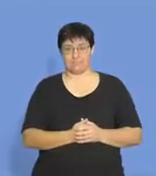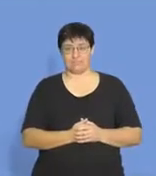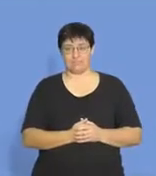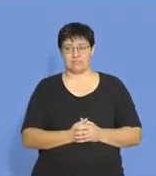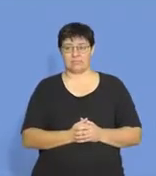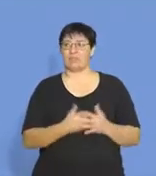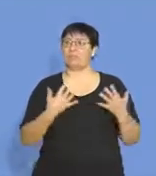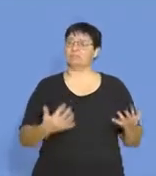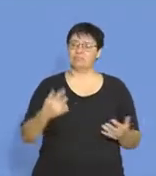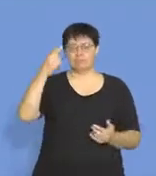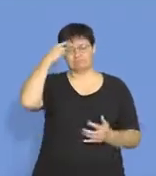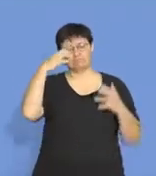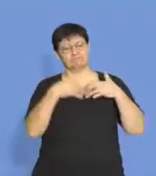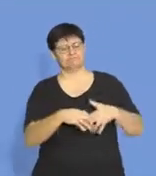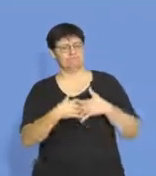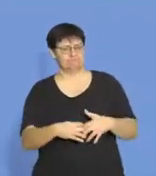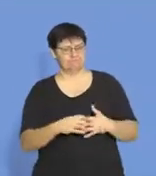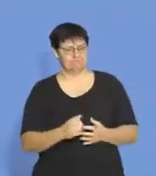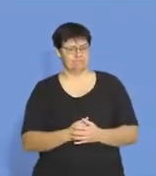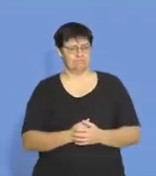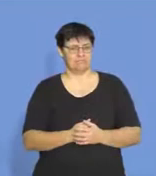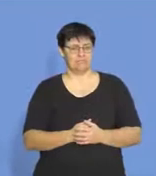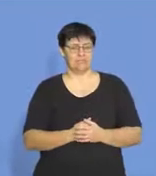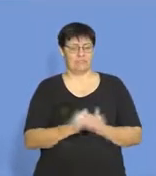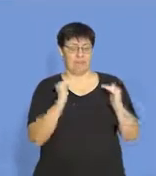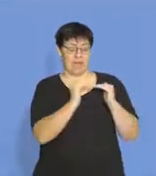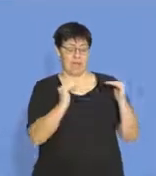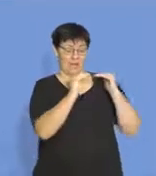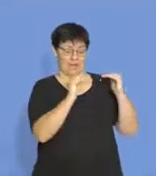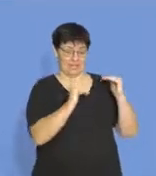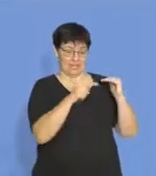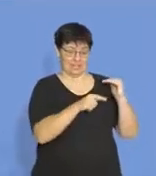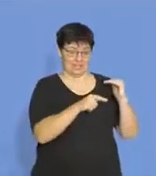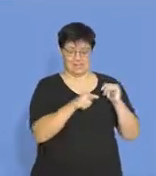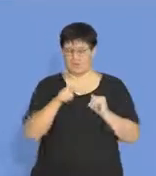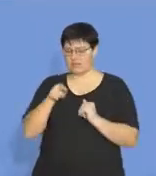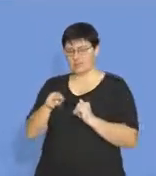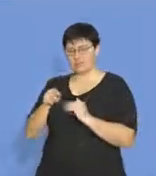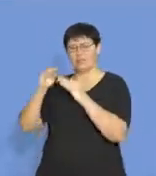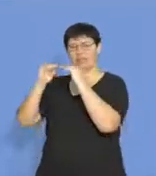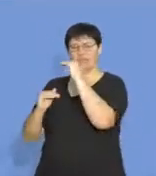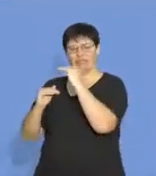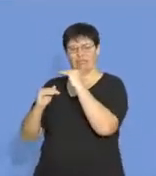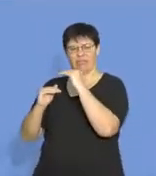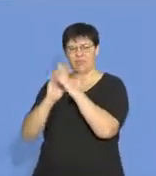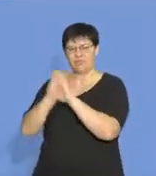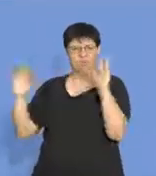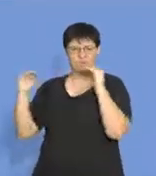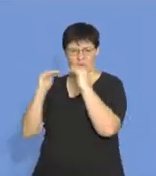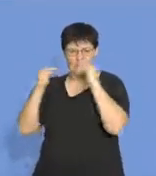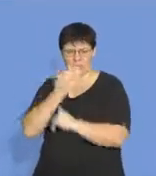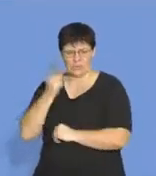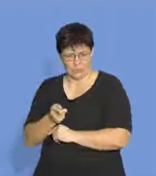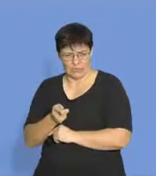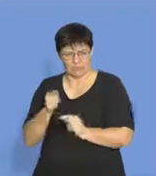So, have you ever thought about how does an equality differ from an inequality, right? So you